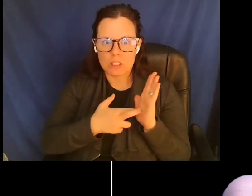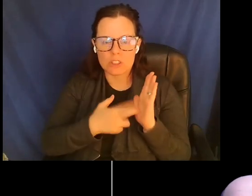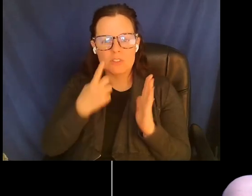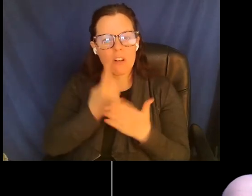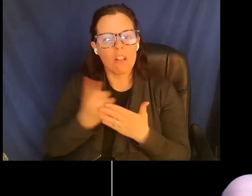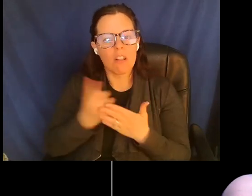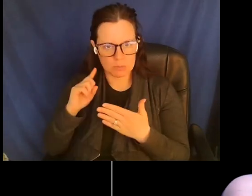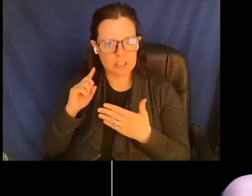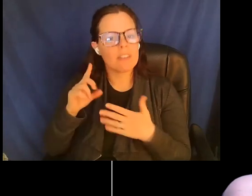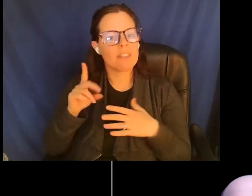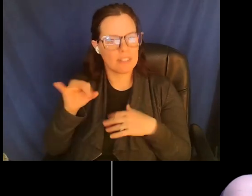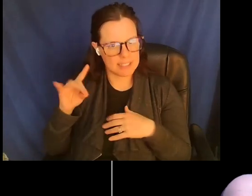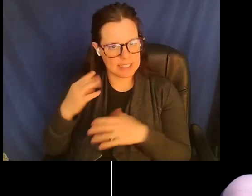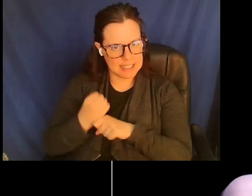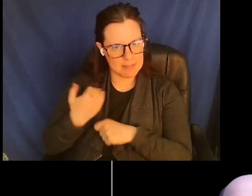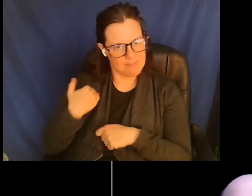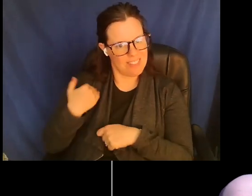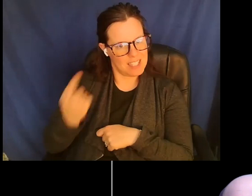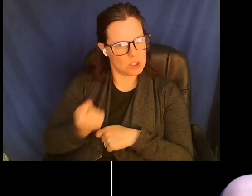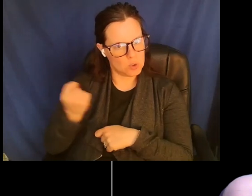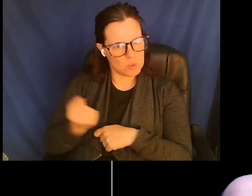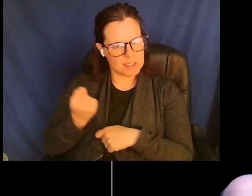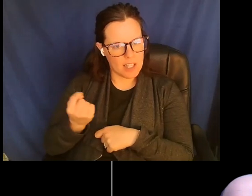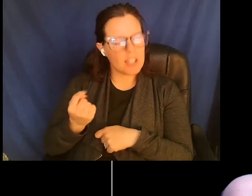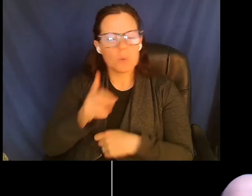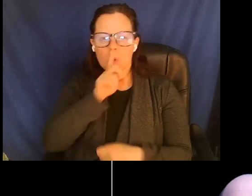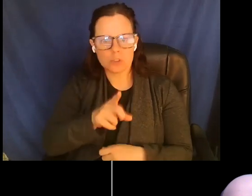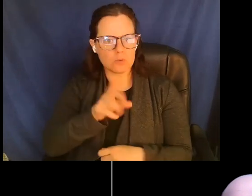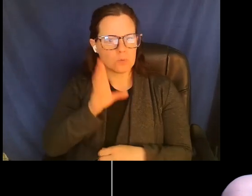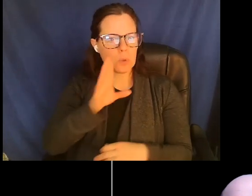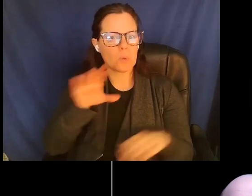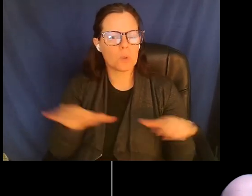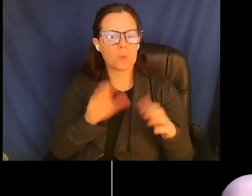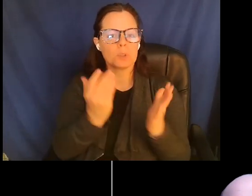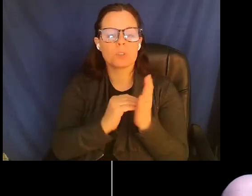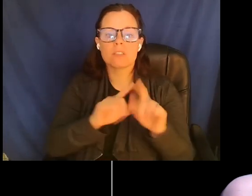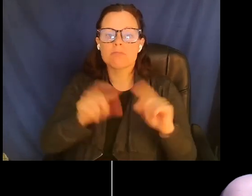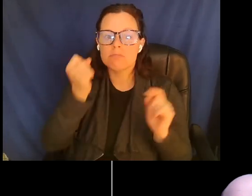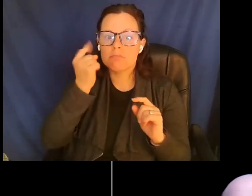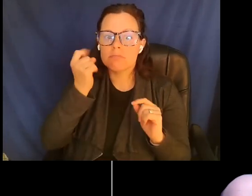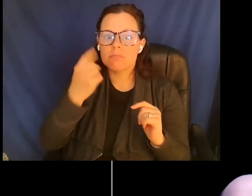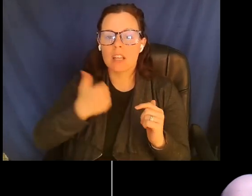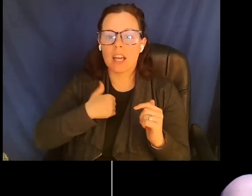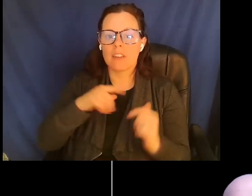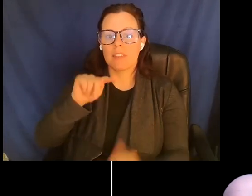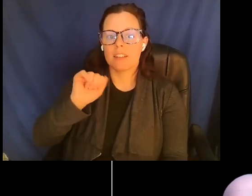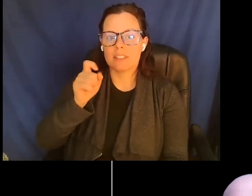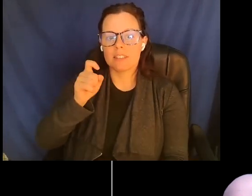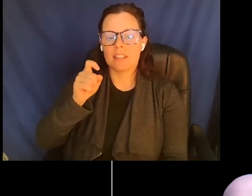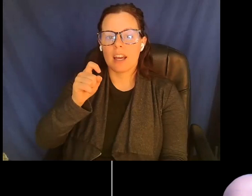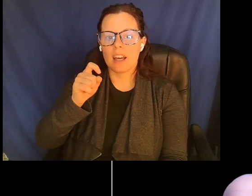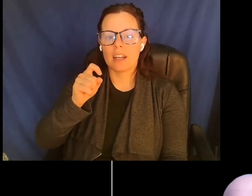They did get them this Tuesday, and we would certainly do that again. However, having the tax slayer now as our